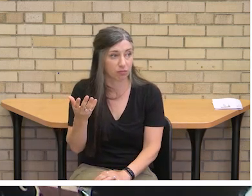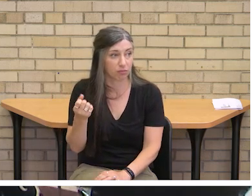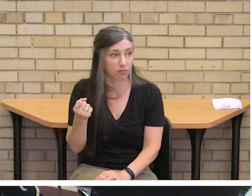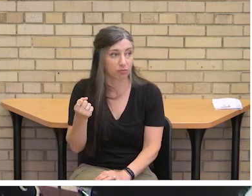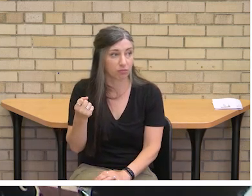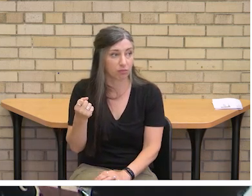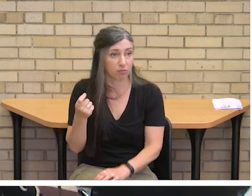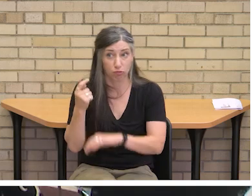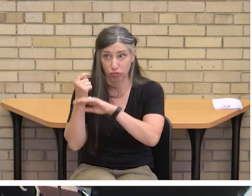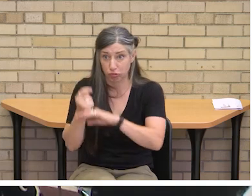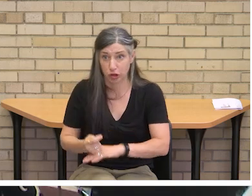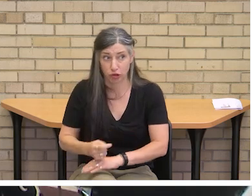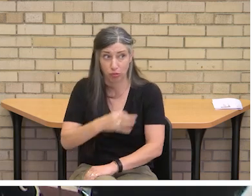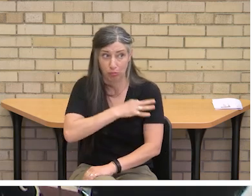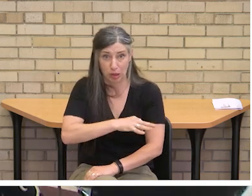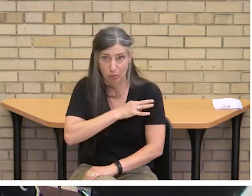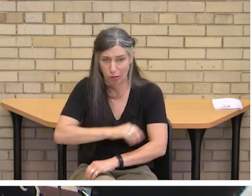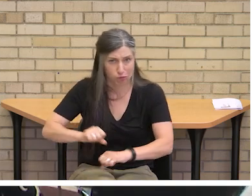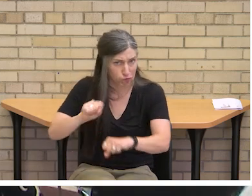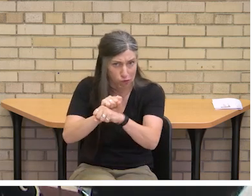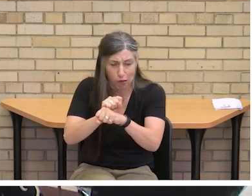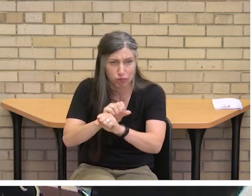traditional Pittsburgh concrete